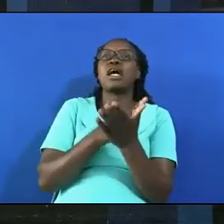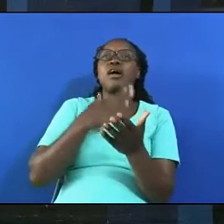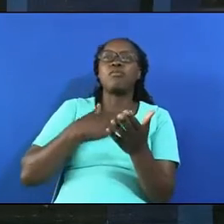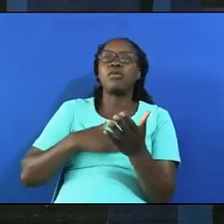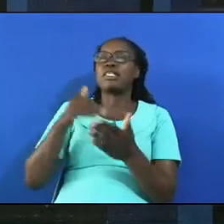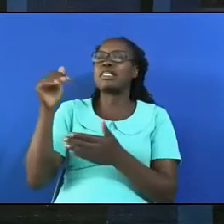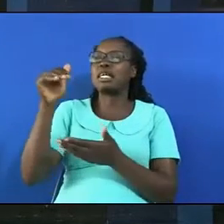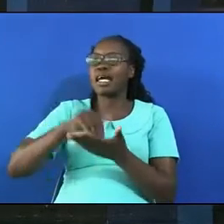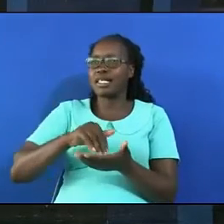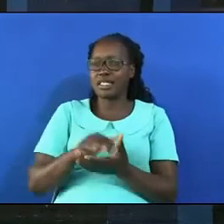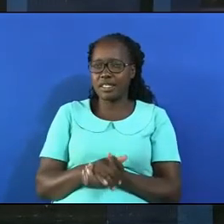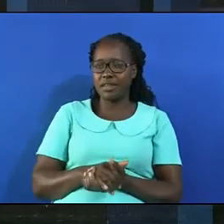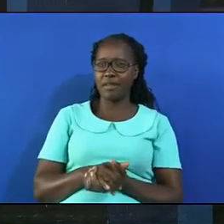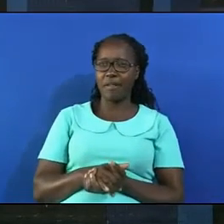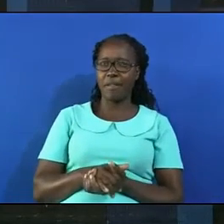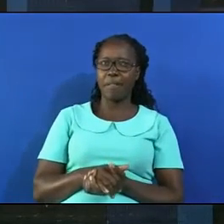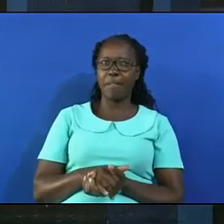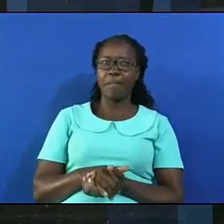else.